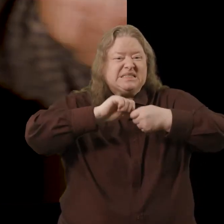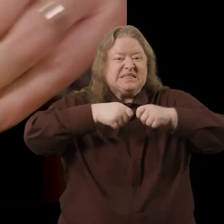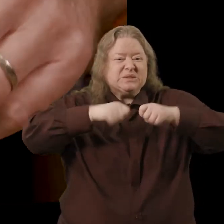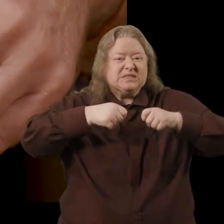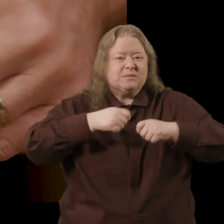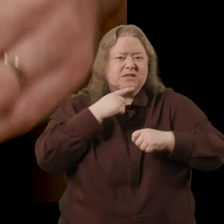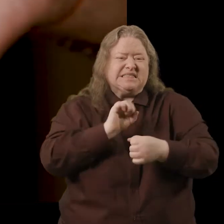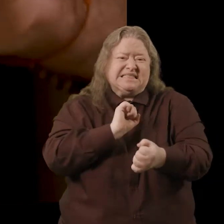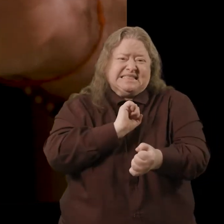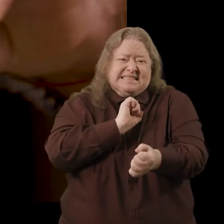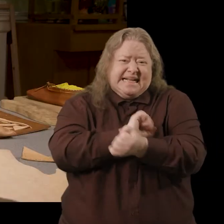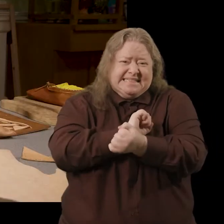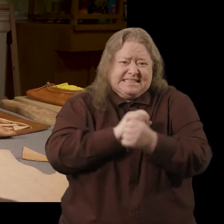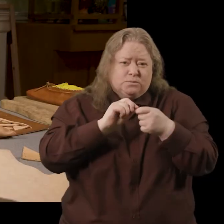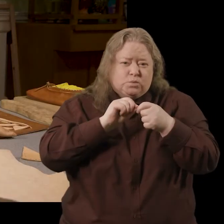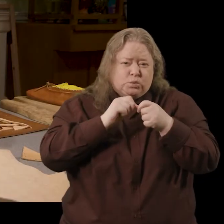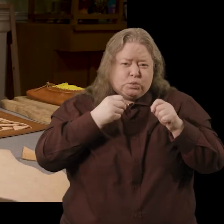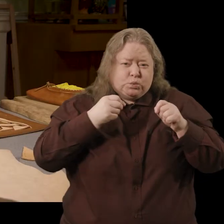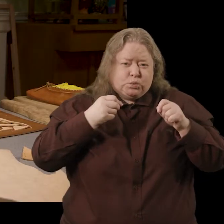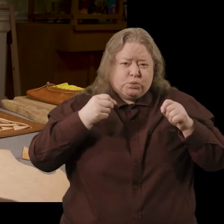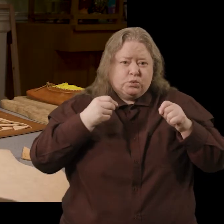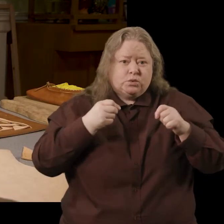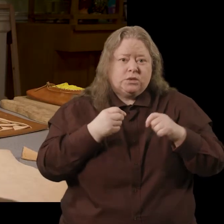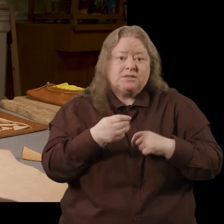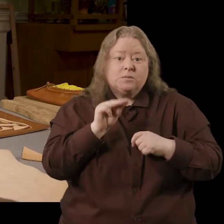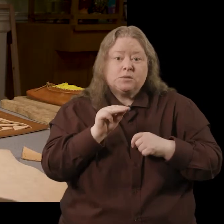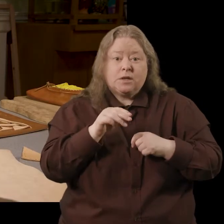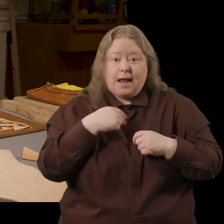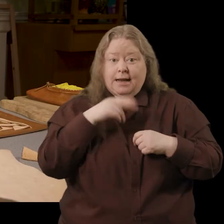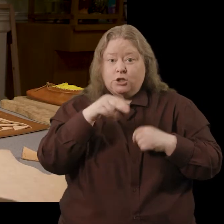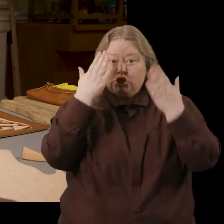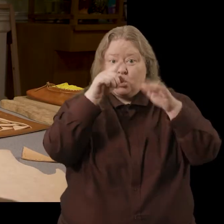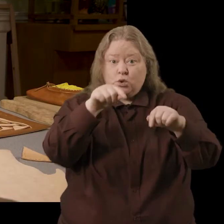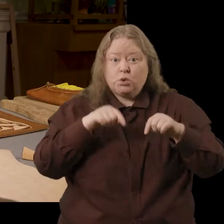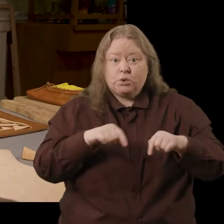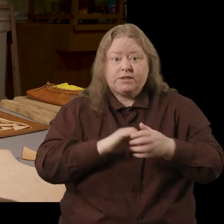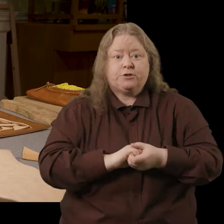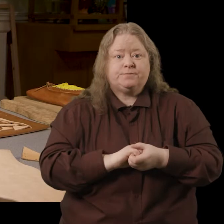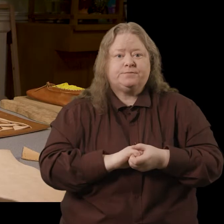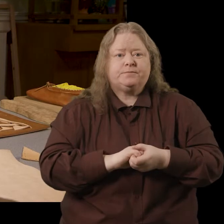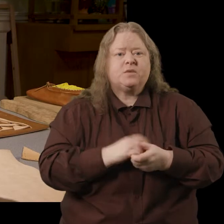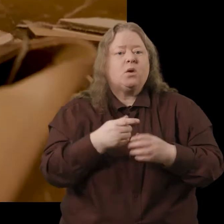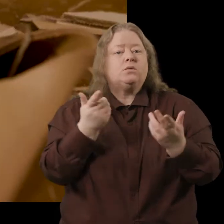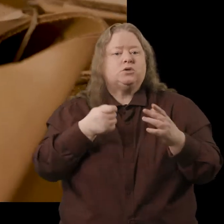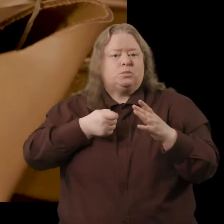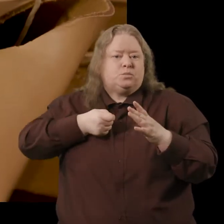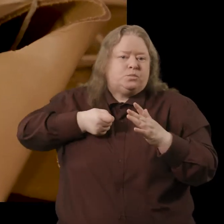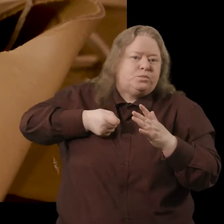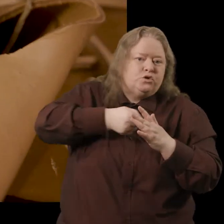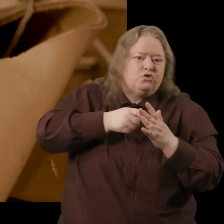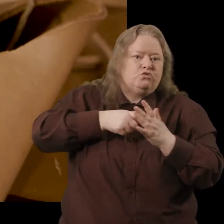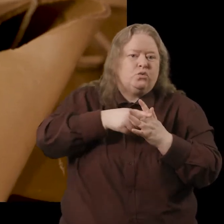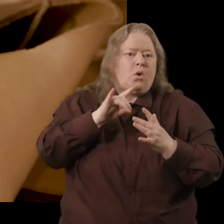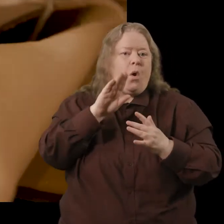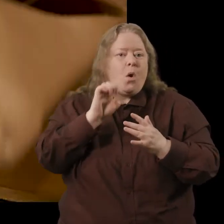becomes extremely tight, and it's possible, as I can show you here, to push it through the